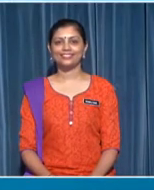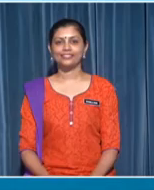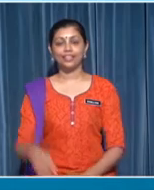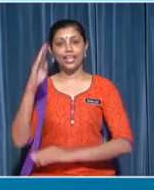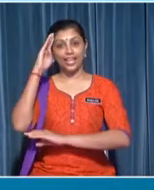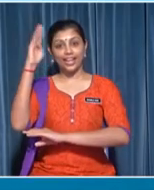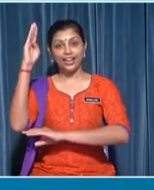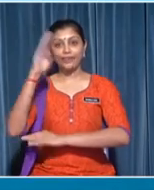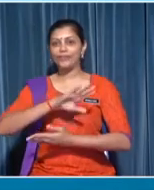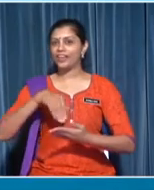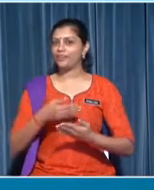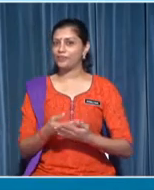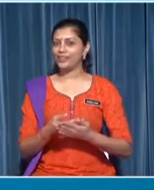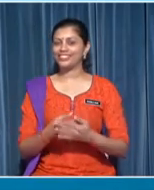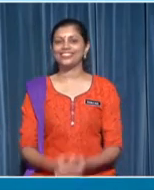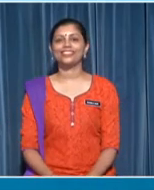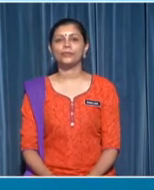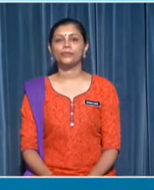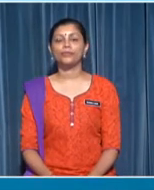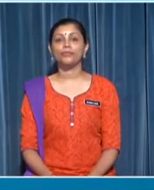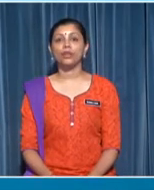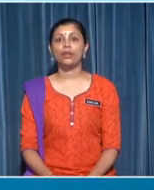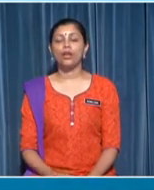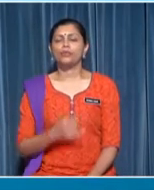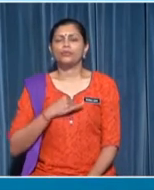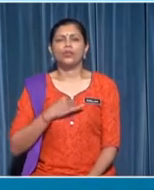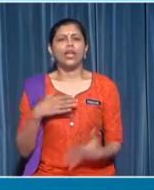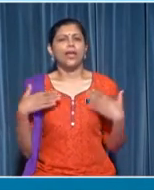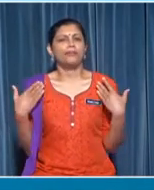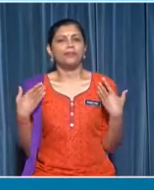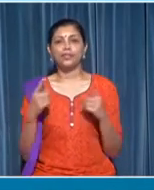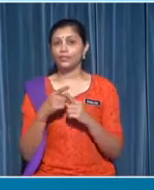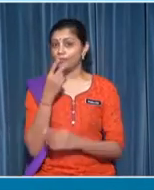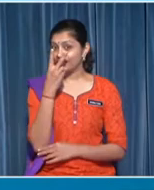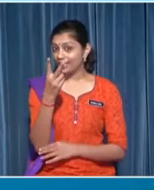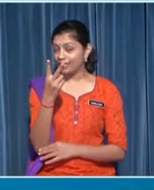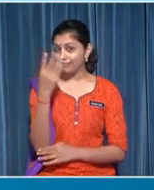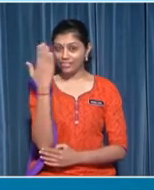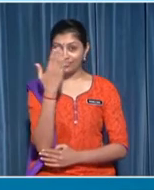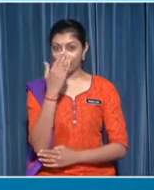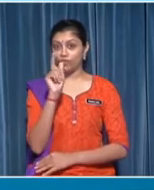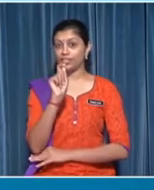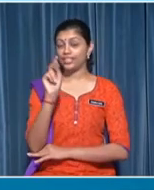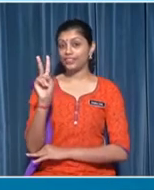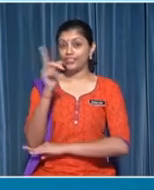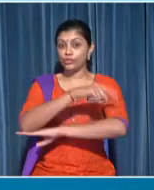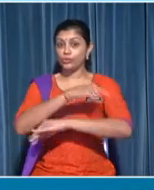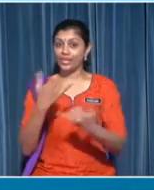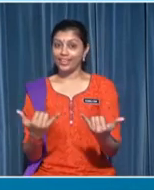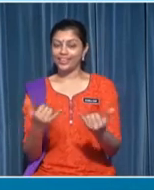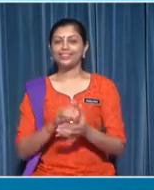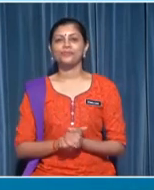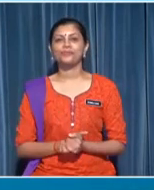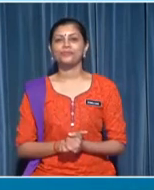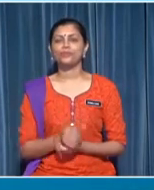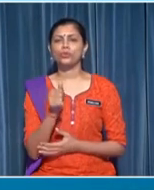Assalamualaikum and hello everyone. Oh boy, am I excited to see you right in front of the TV today. You